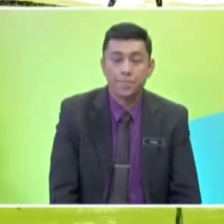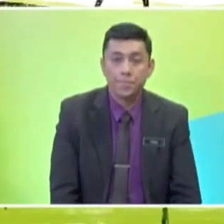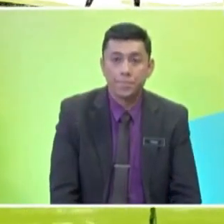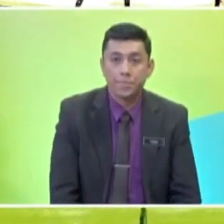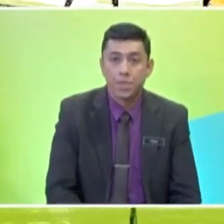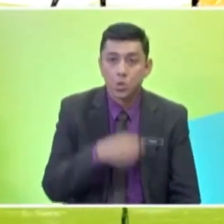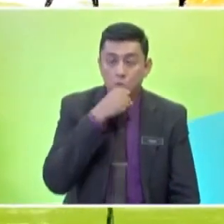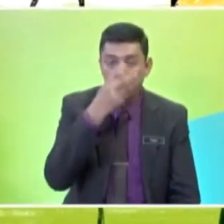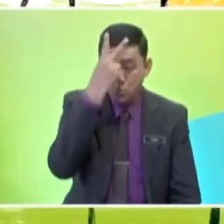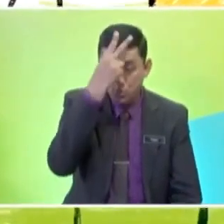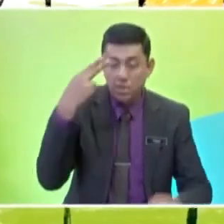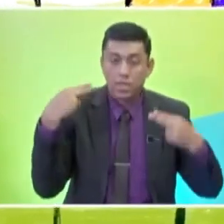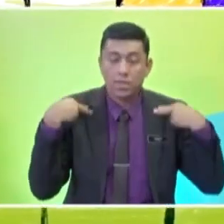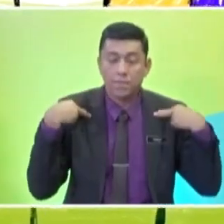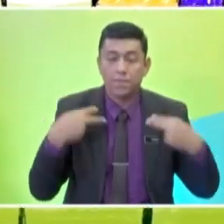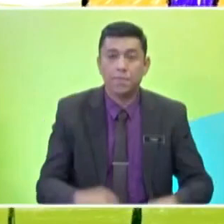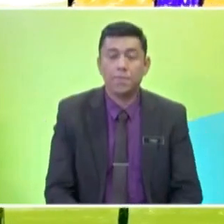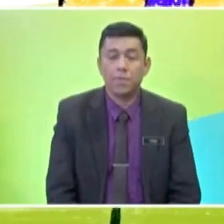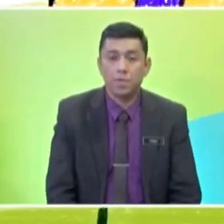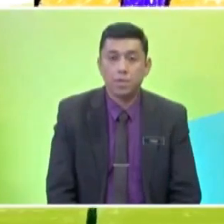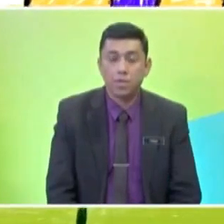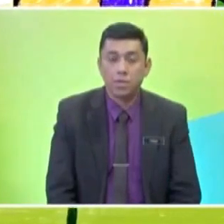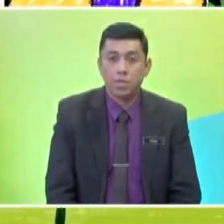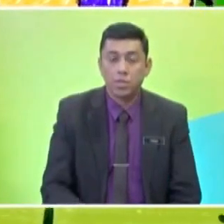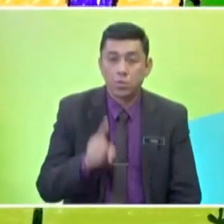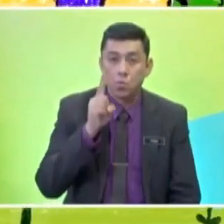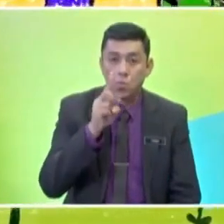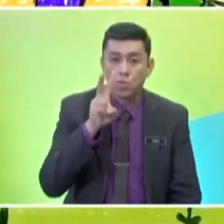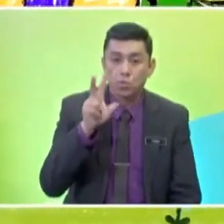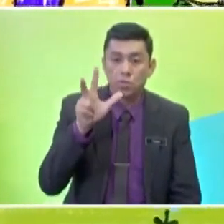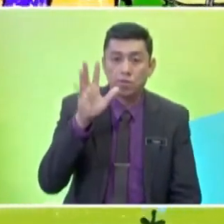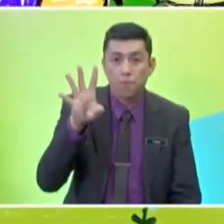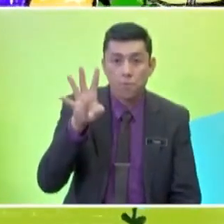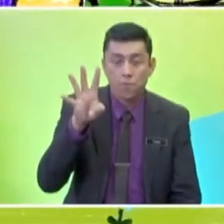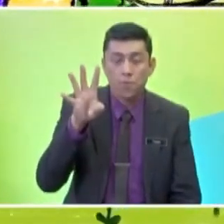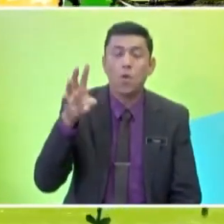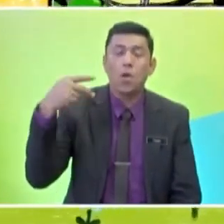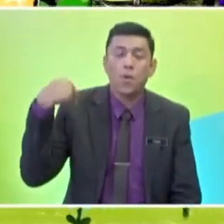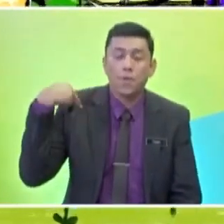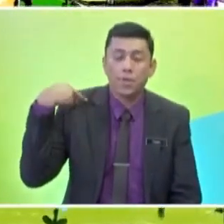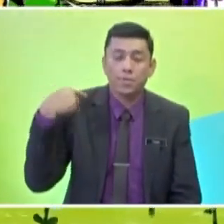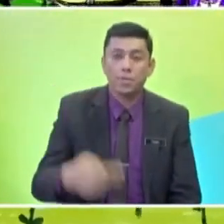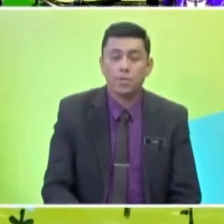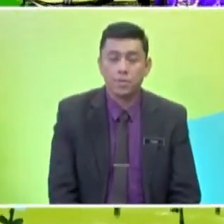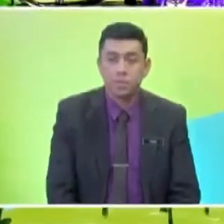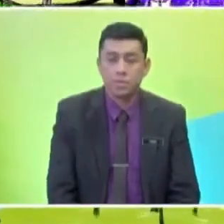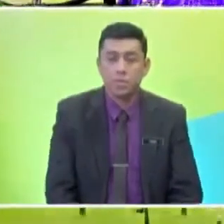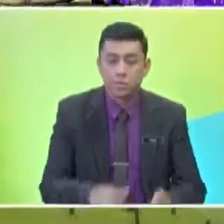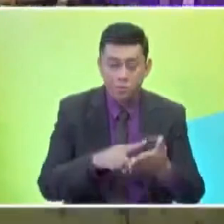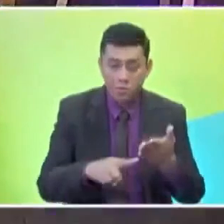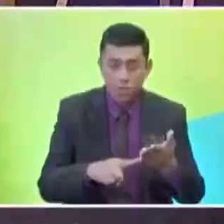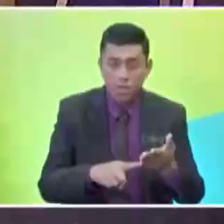goat have? So, a goat have 1, 2, 3, 4 legs. Okay, what other animals